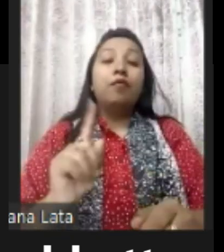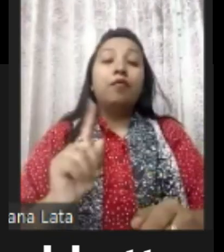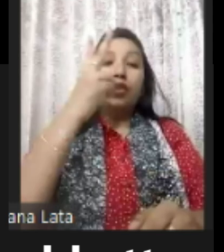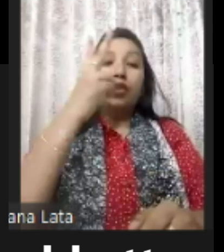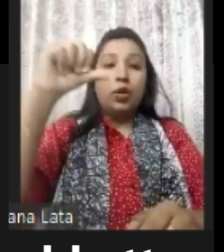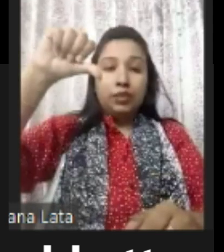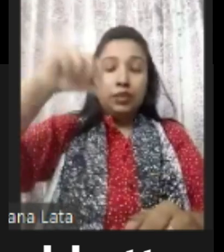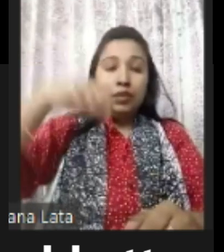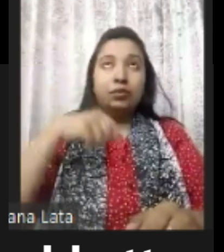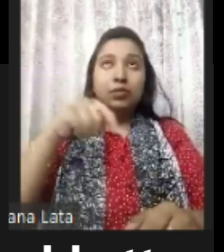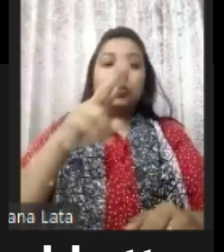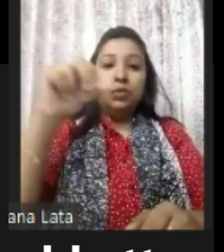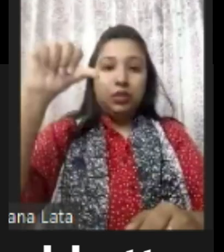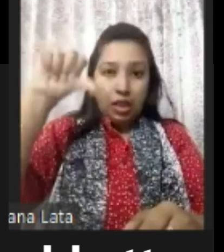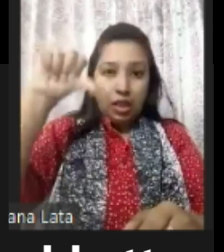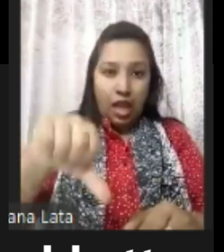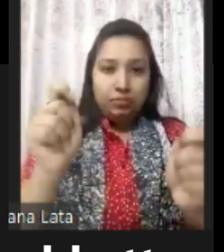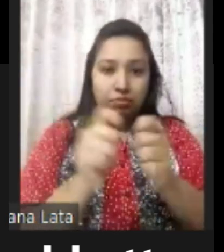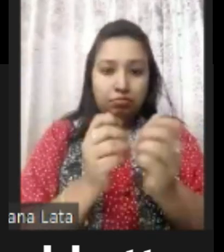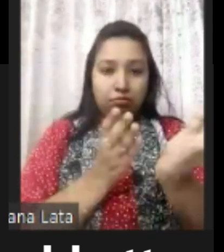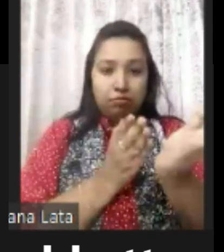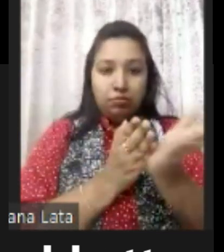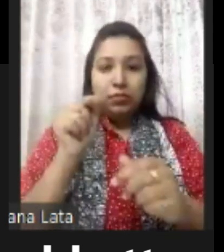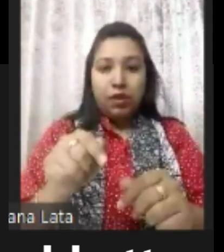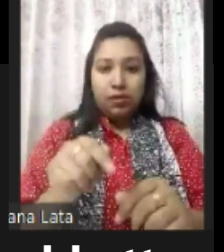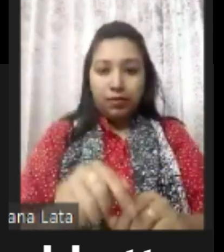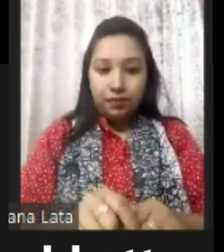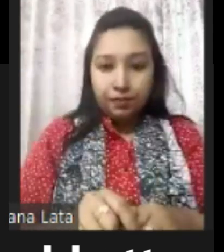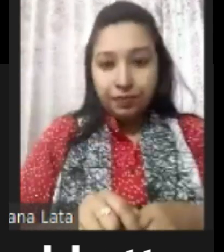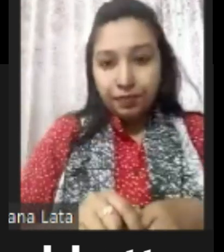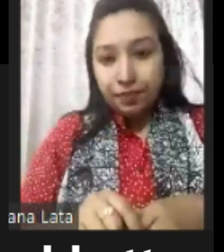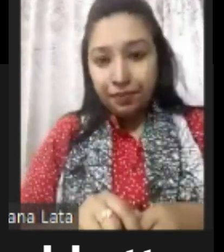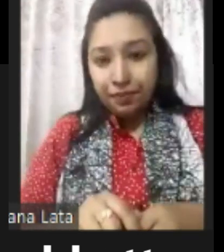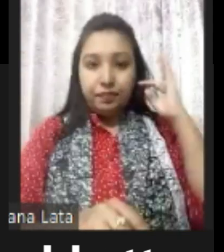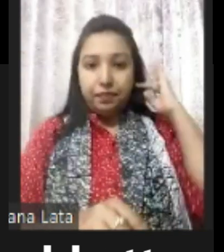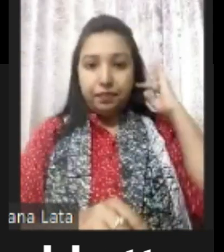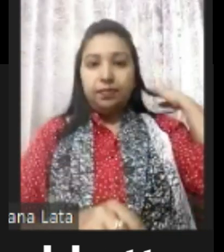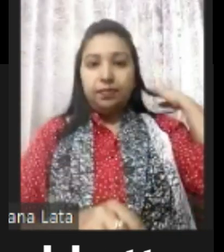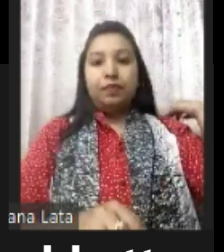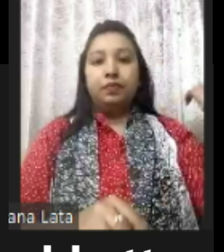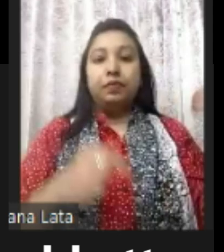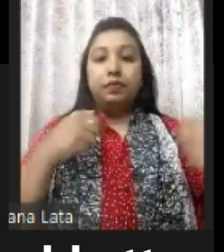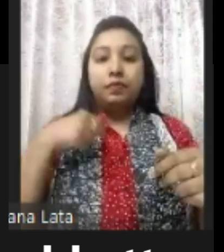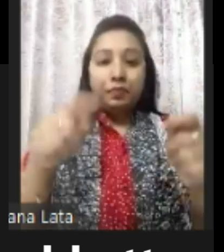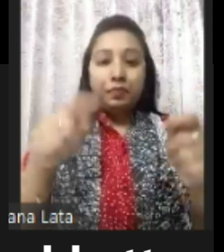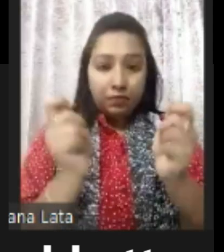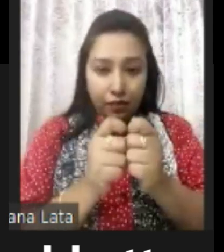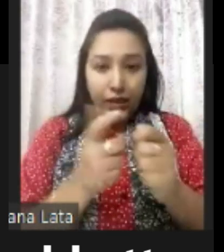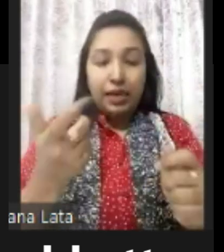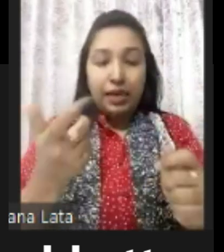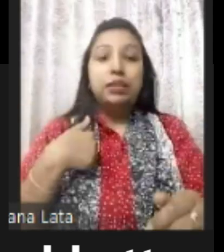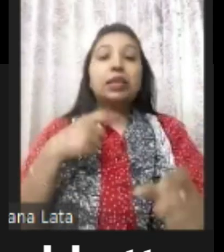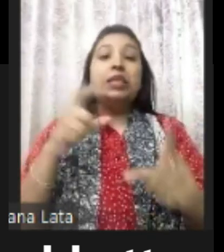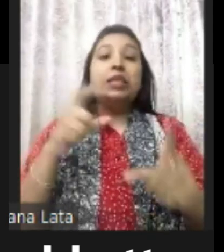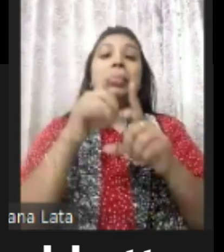then A2I has been working to promote digital inclusion and accessibility for people